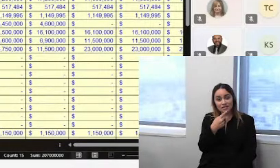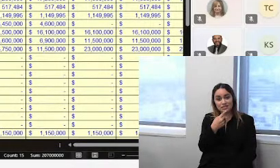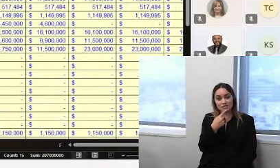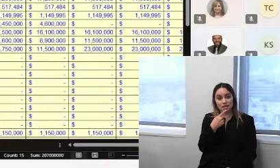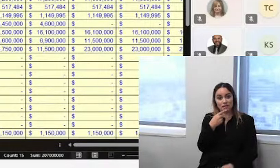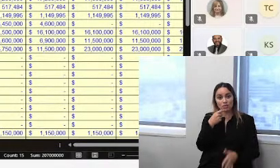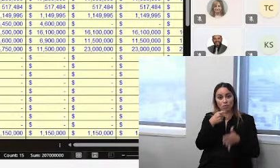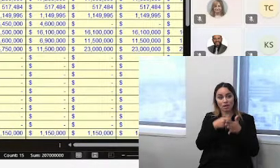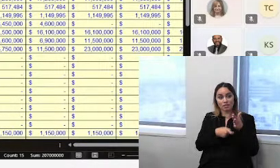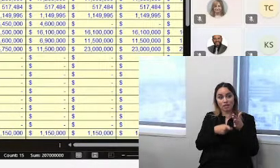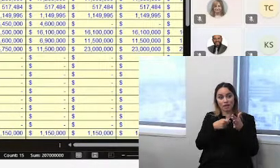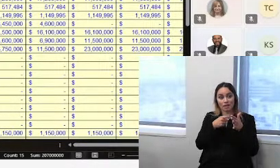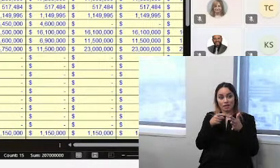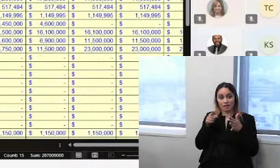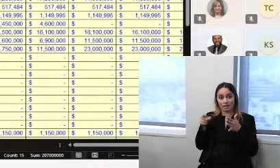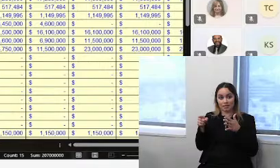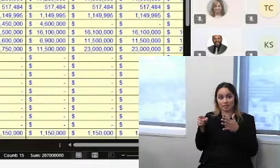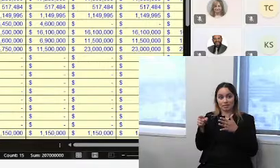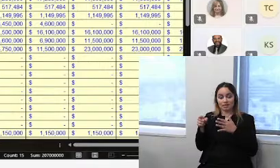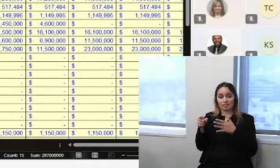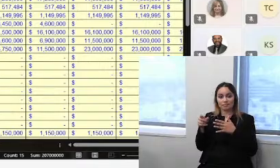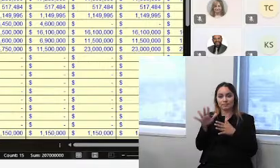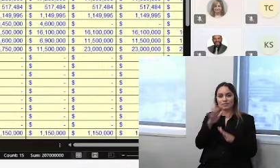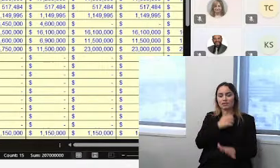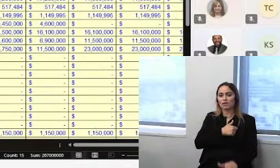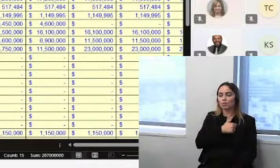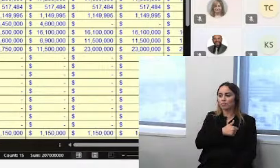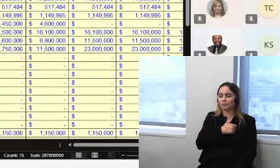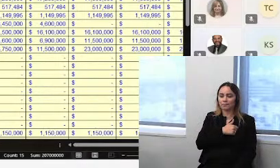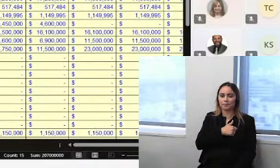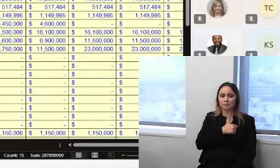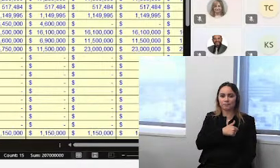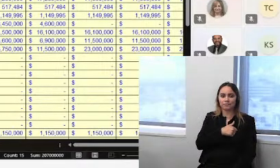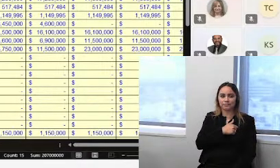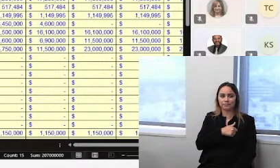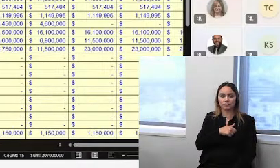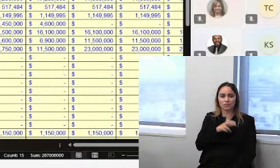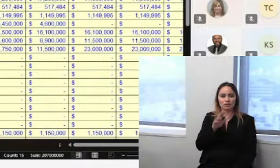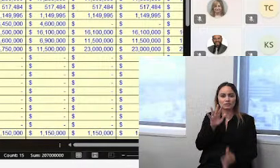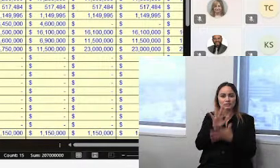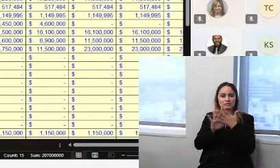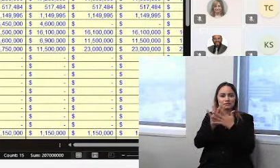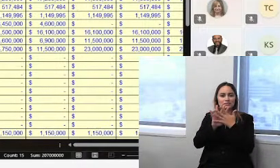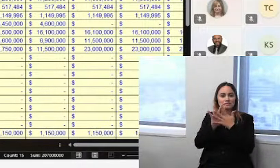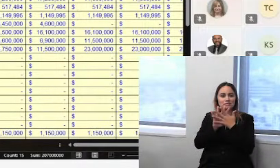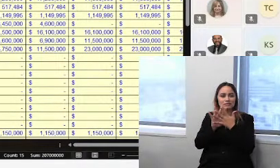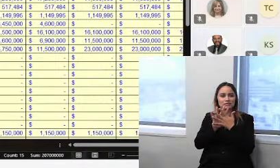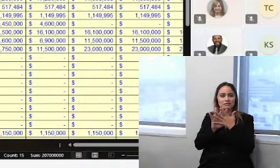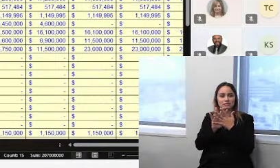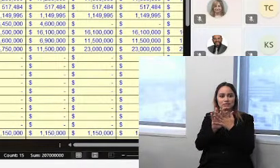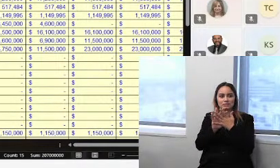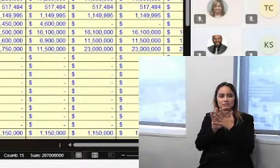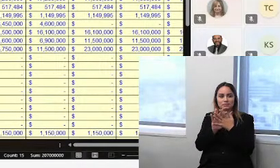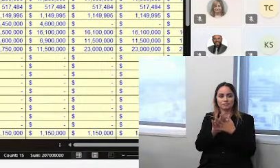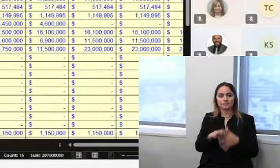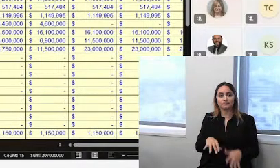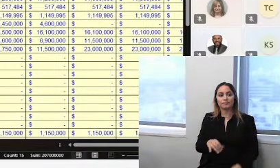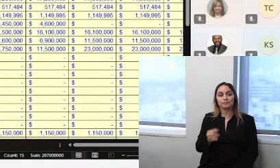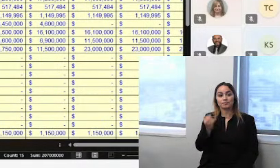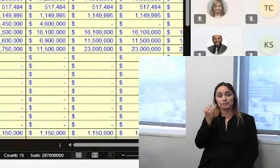That's correct. But what- That is correct. okay, perfect. Yeah. Then she asked for additional split. I cannot tell you this. I don't know.